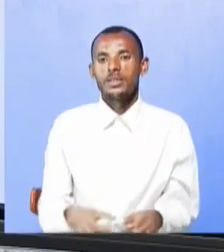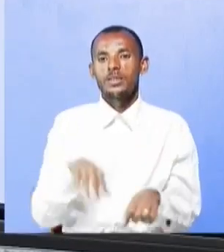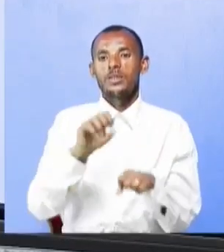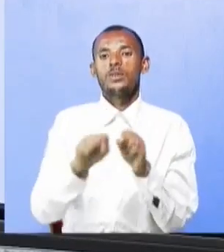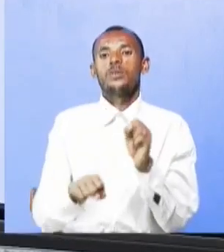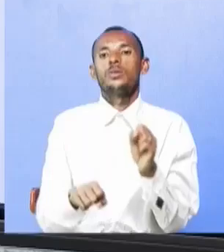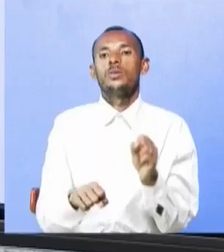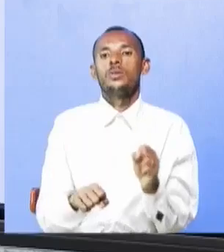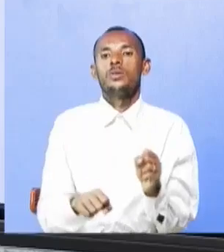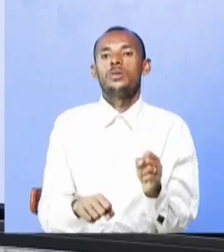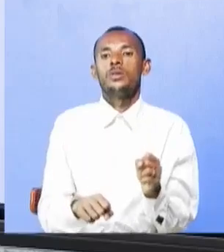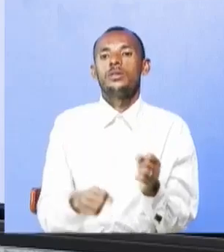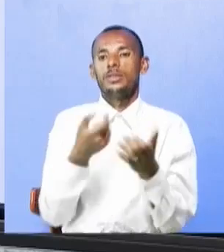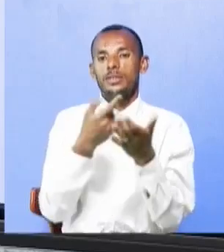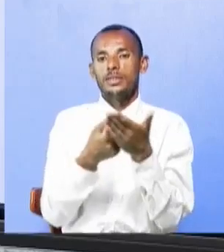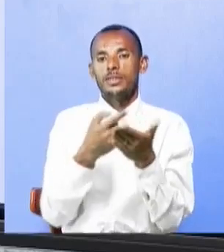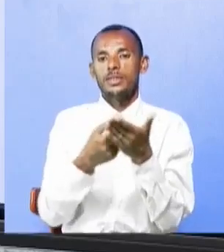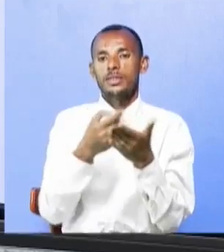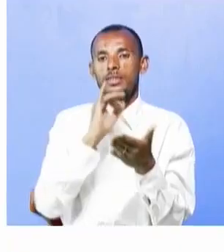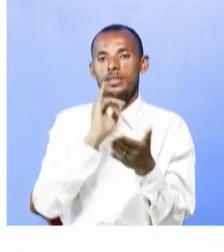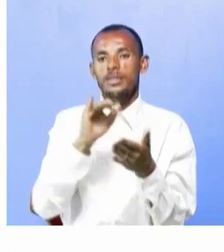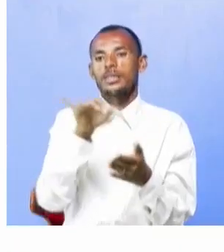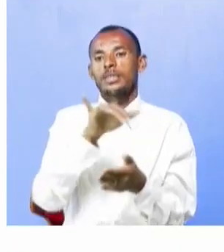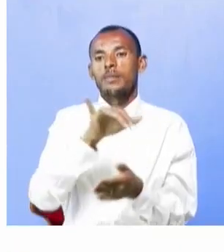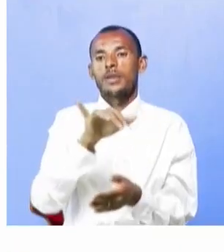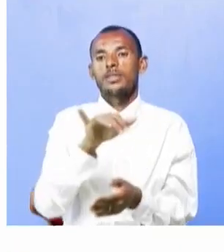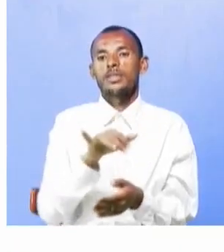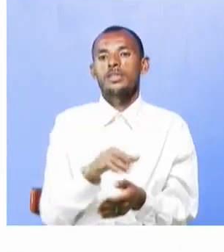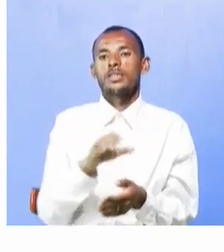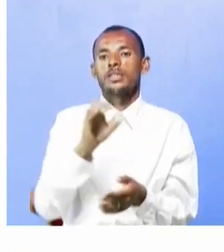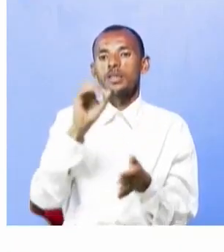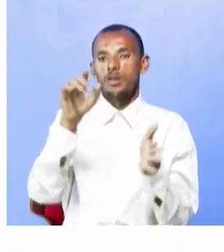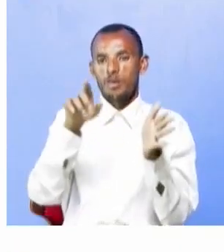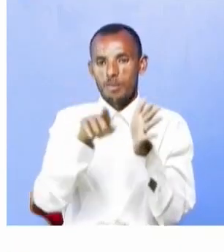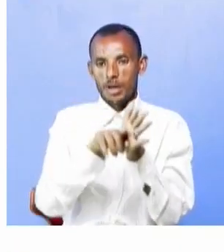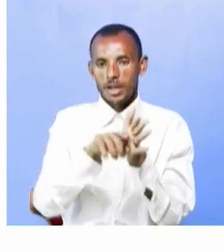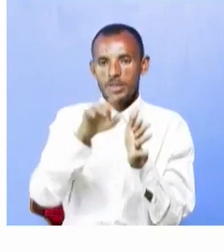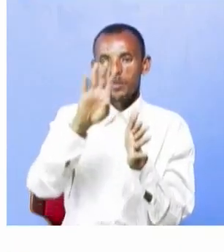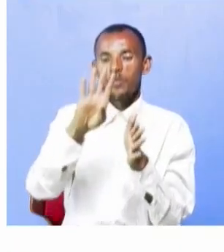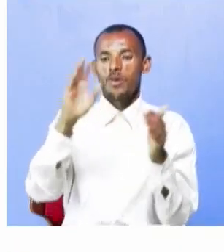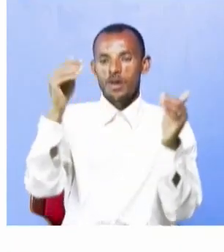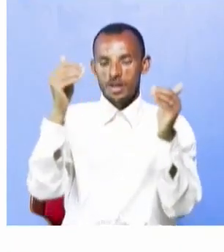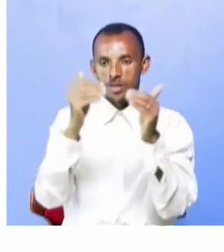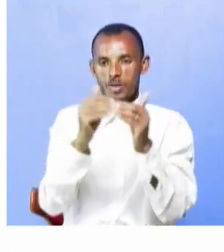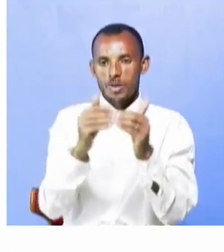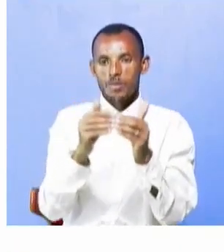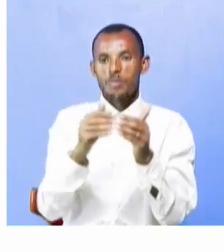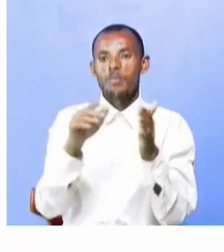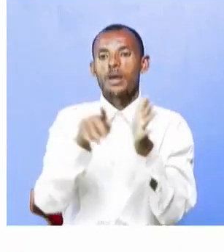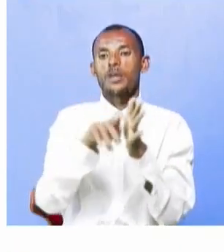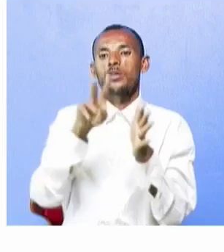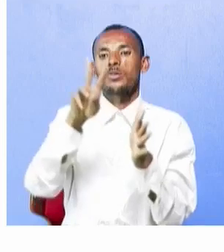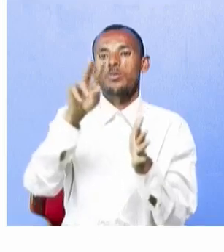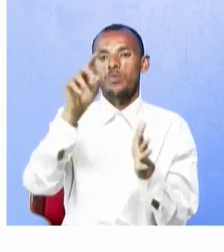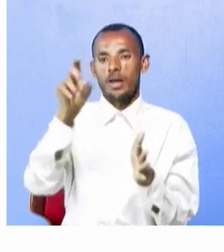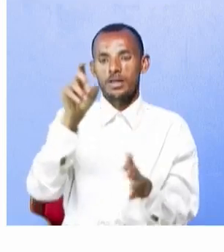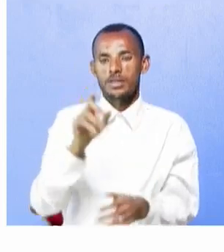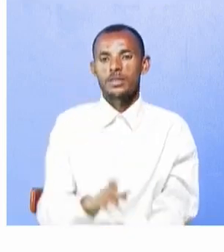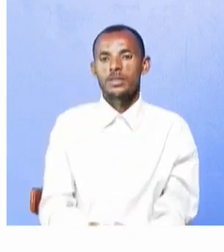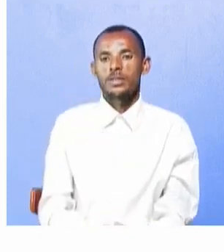So this is the same as 0 minus 4 is equal to minus 2x. Okay, you